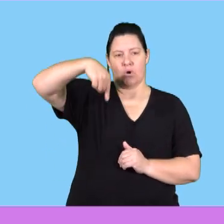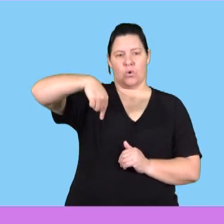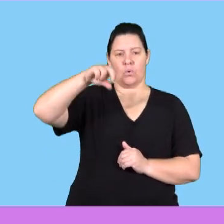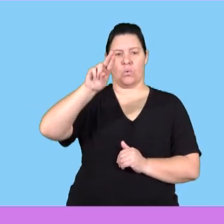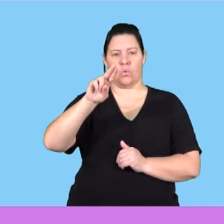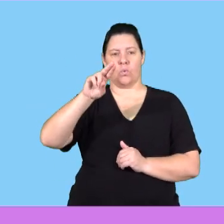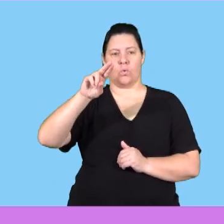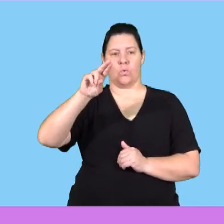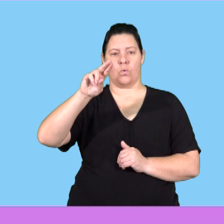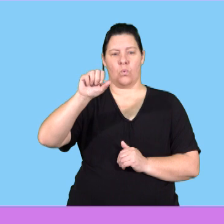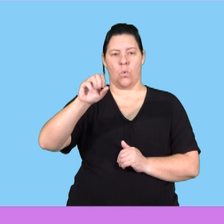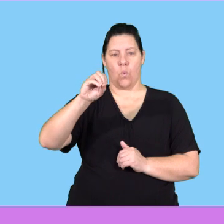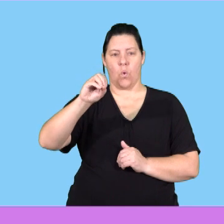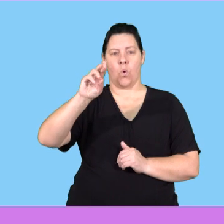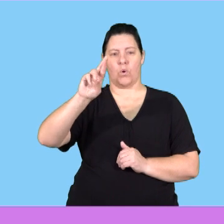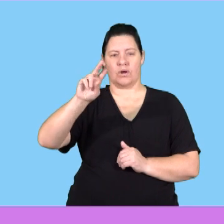interquartile